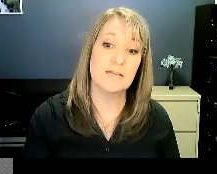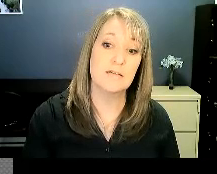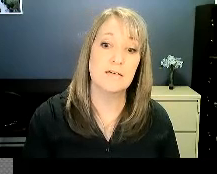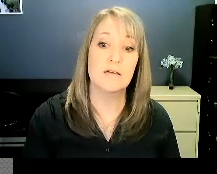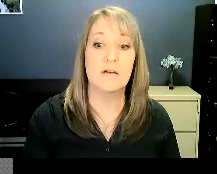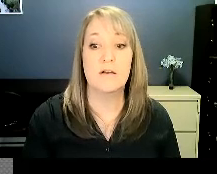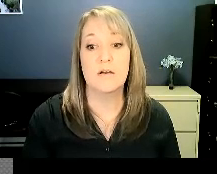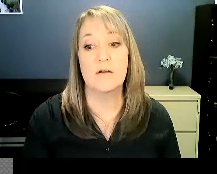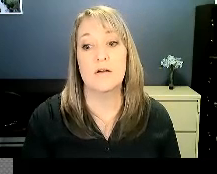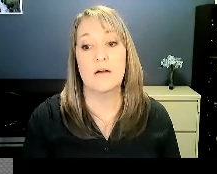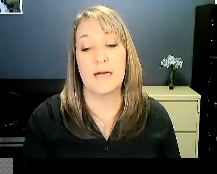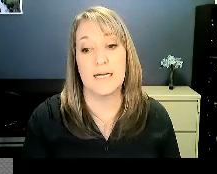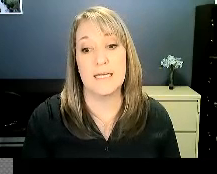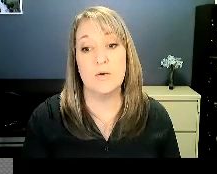subject,